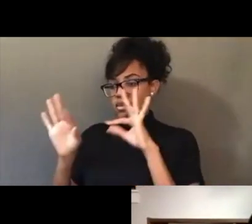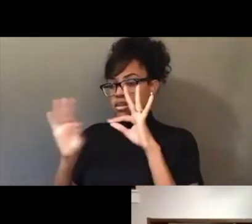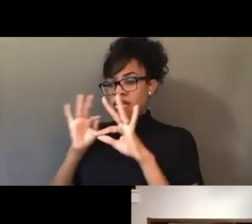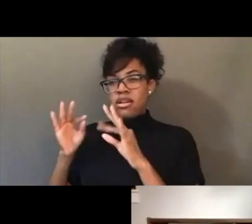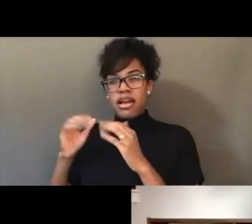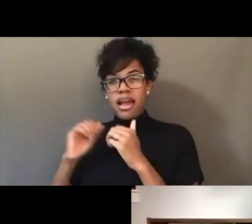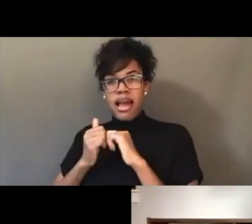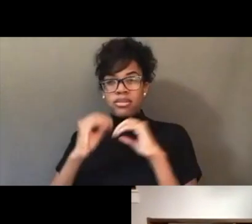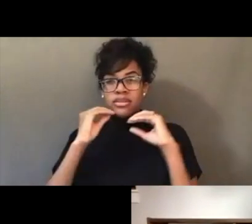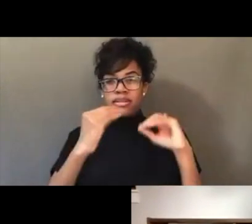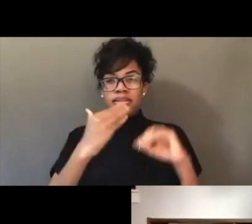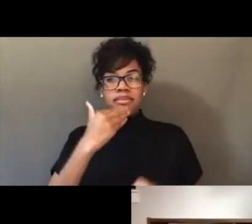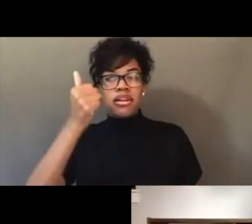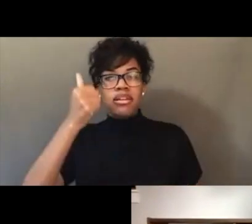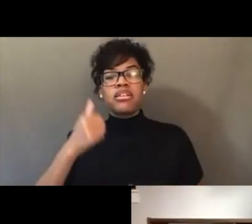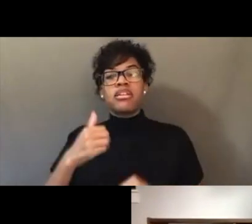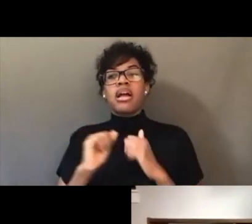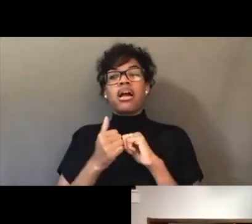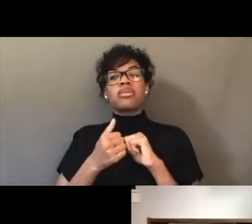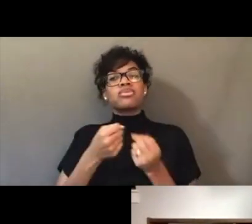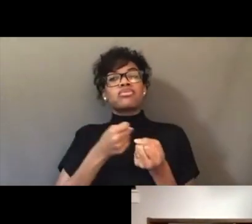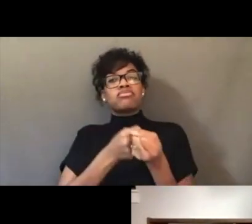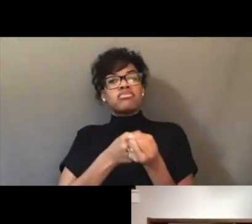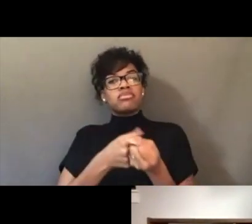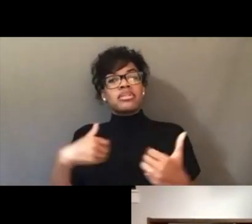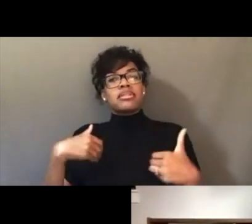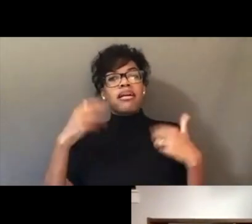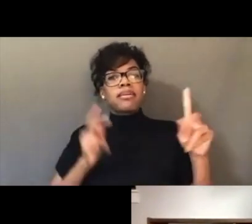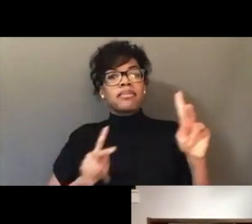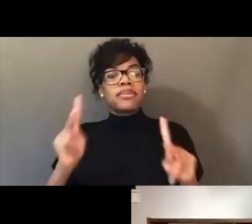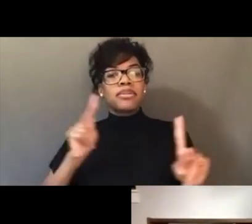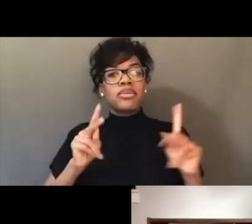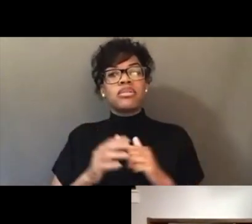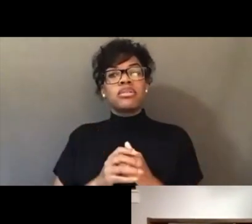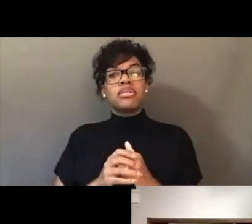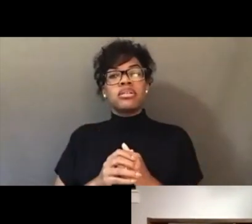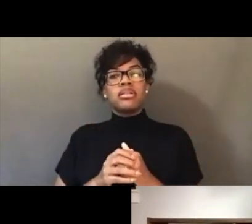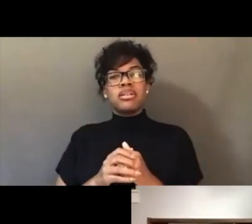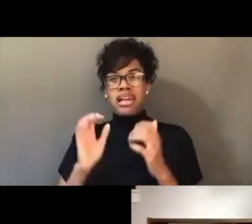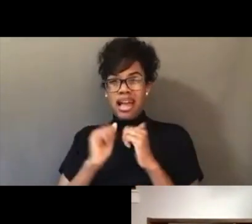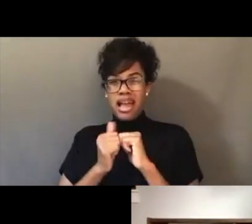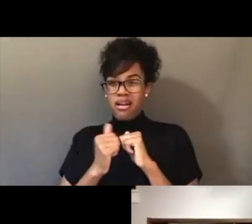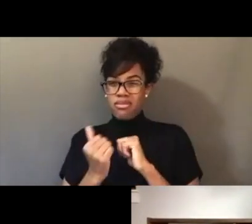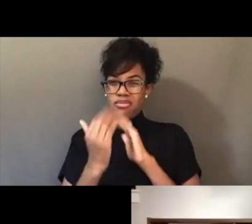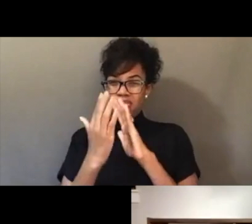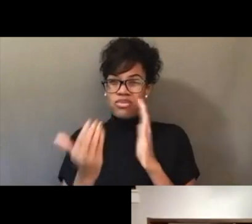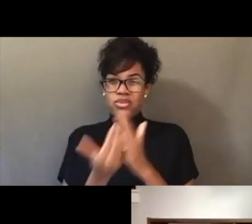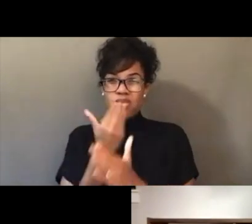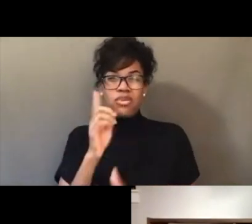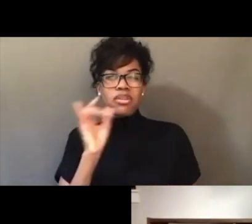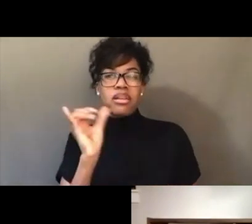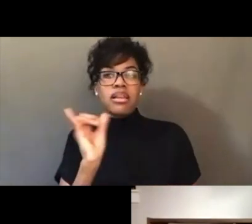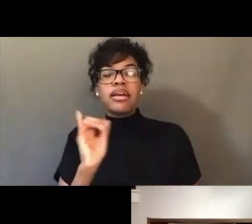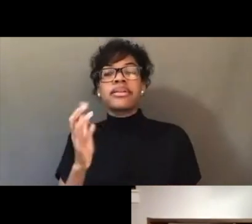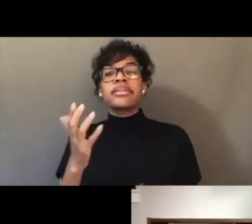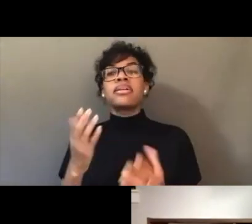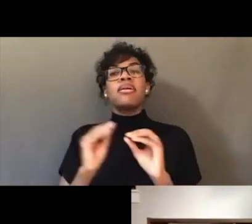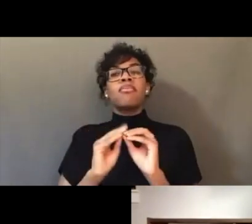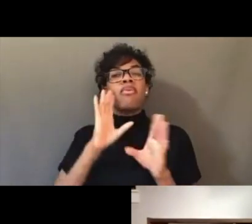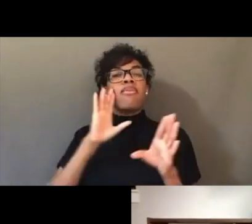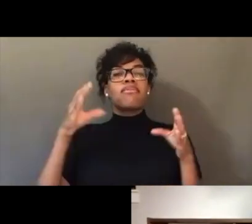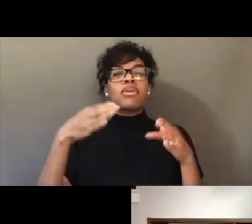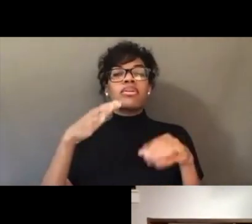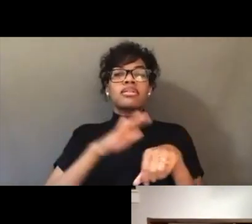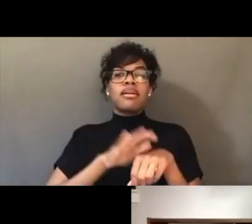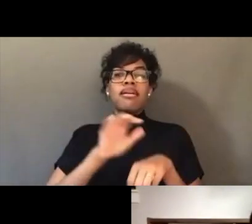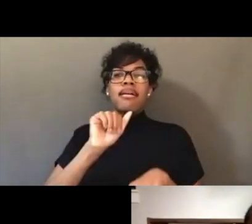people, let us center social justice teaching, anti-racist teaching. Let us center relationship building to build and